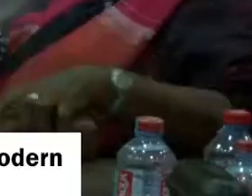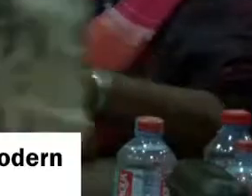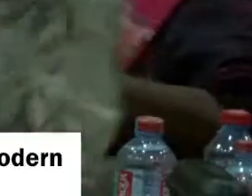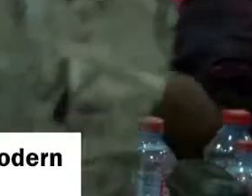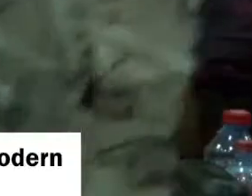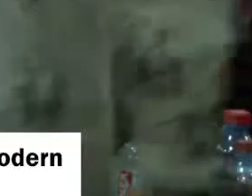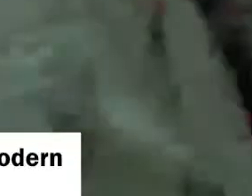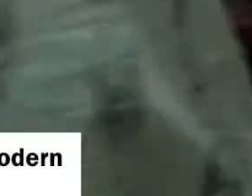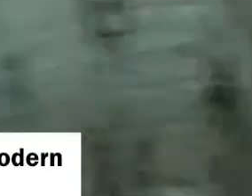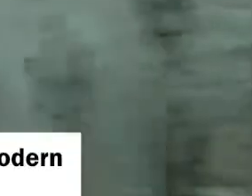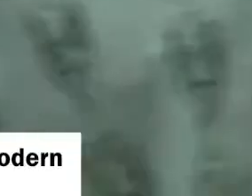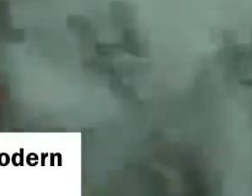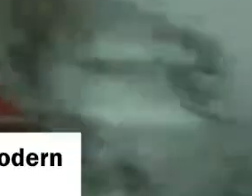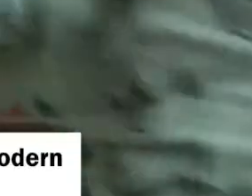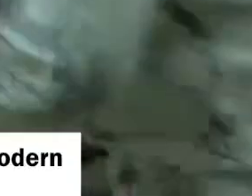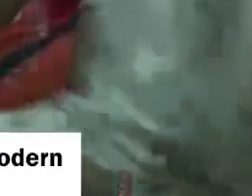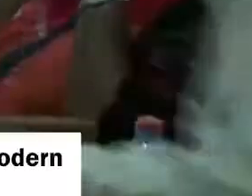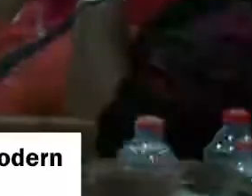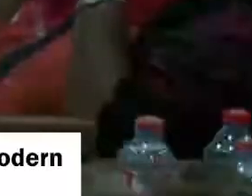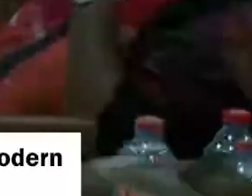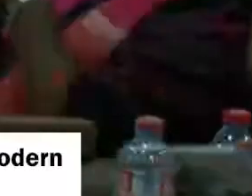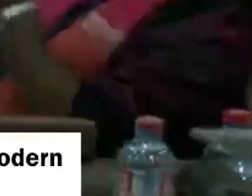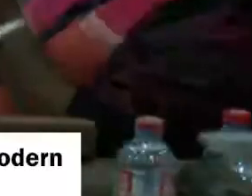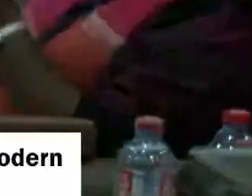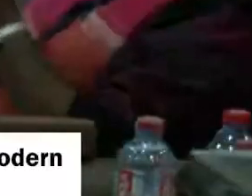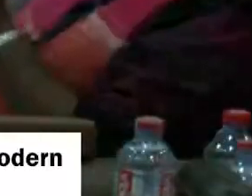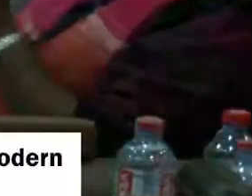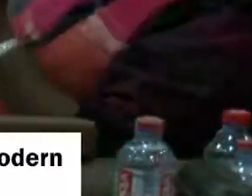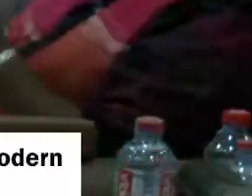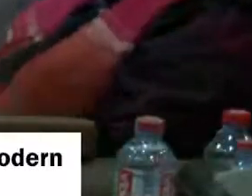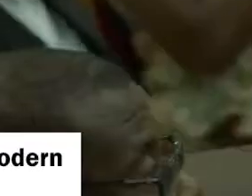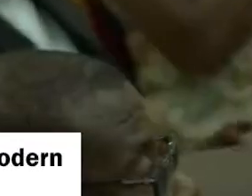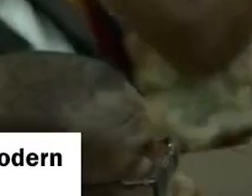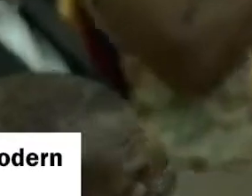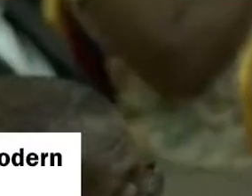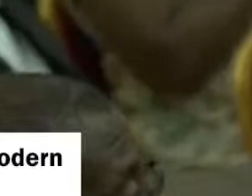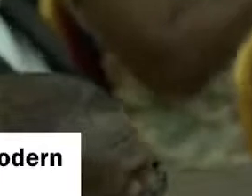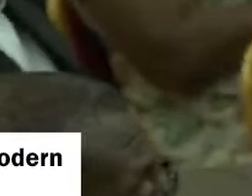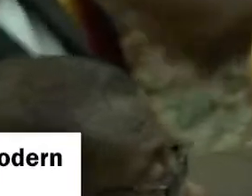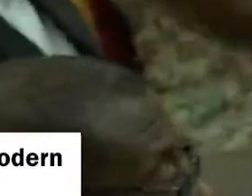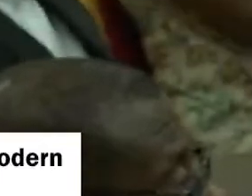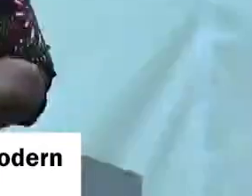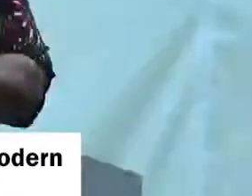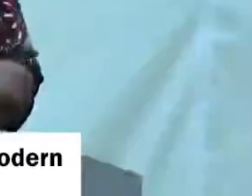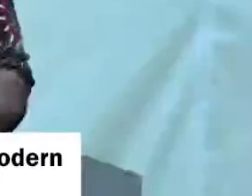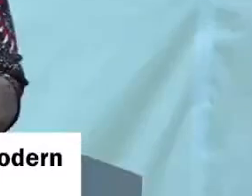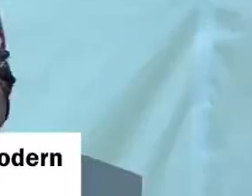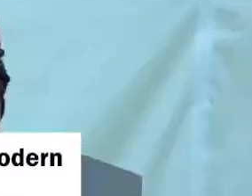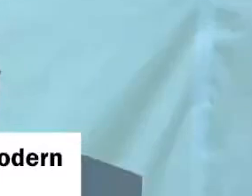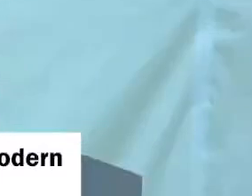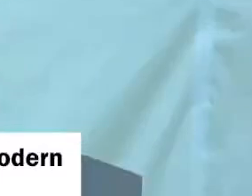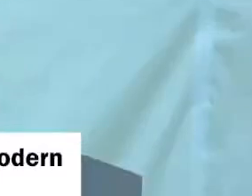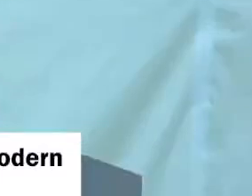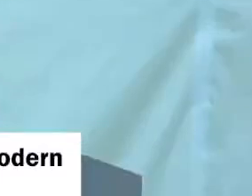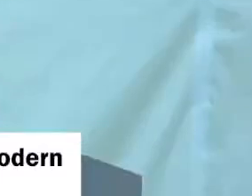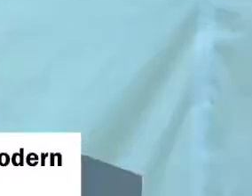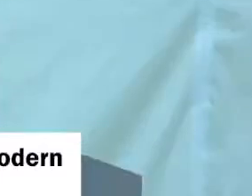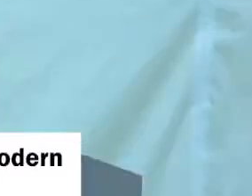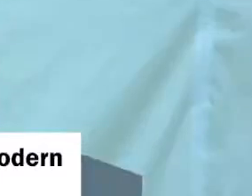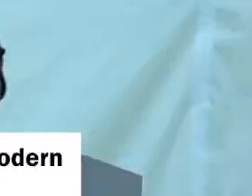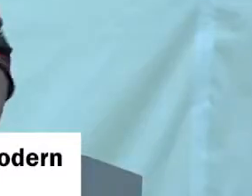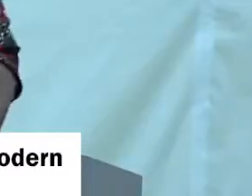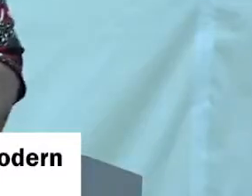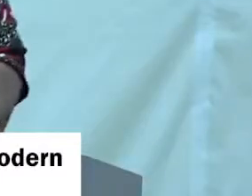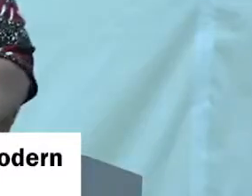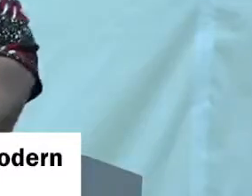Once again, you can do it better for Professor Chair. Thank you so much for accepting to do this. There's another admonishment for all of us